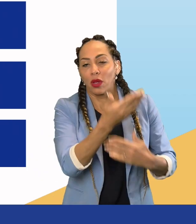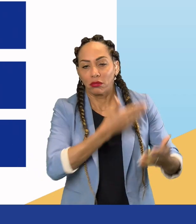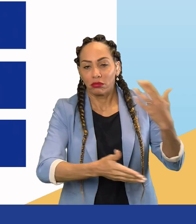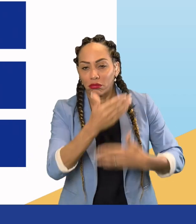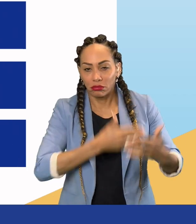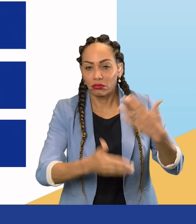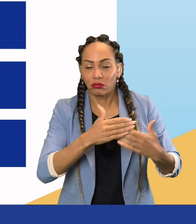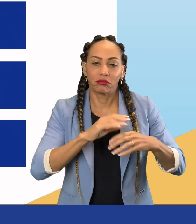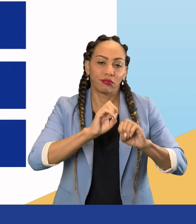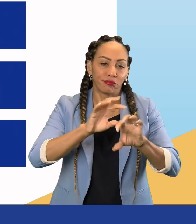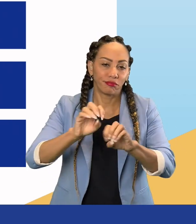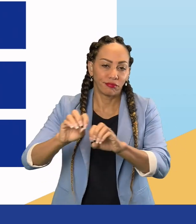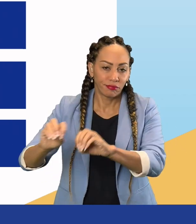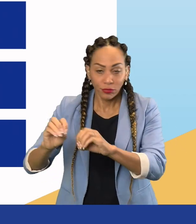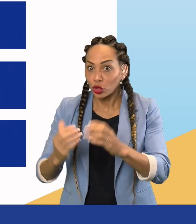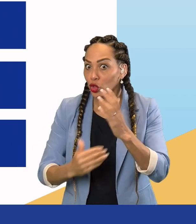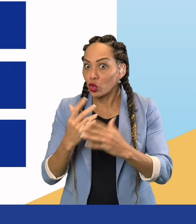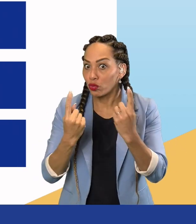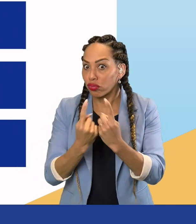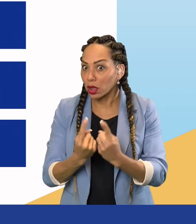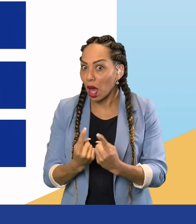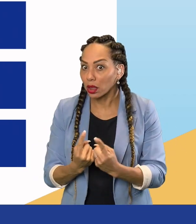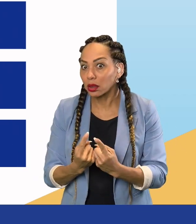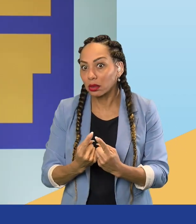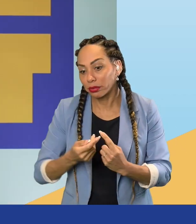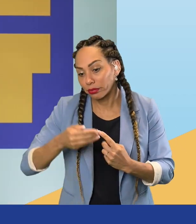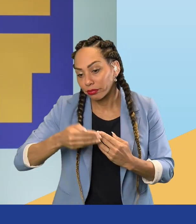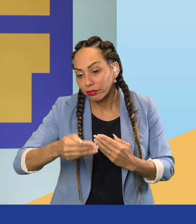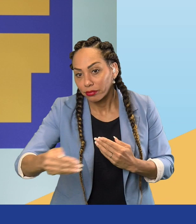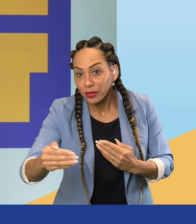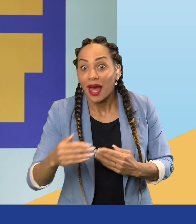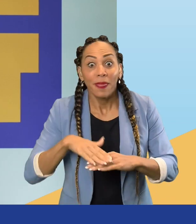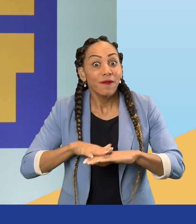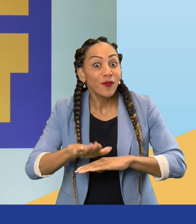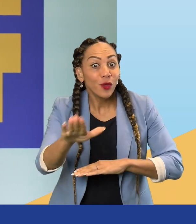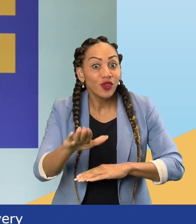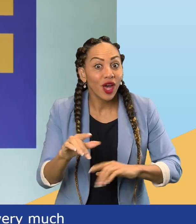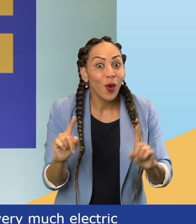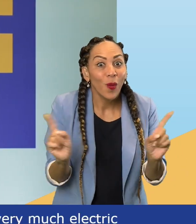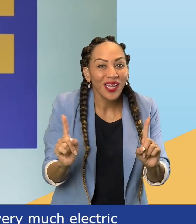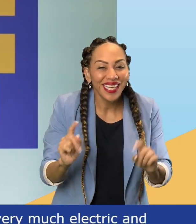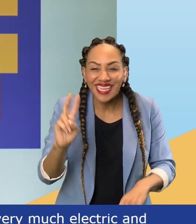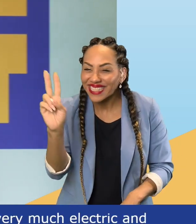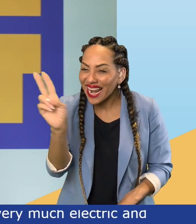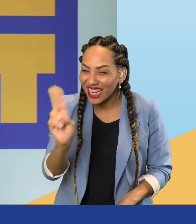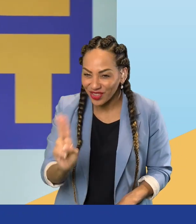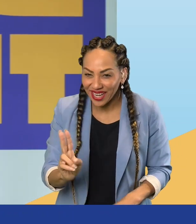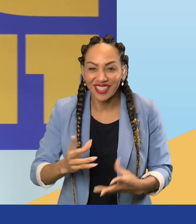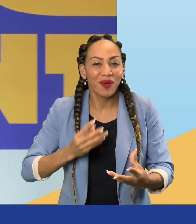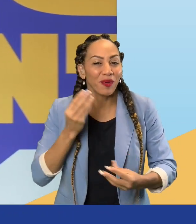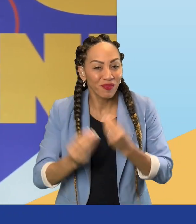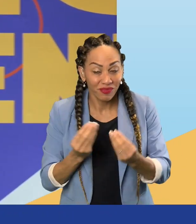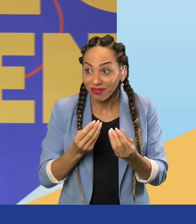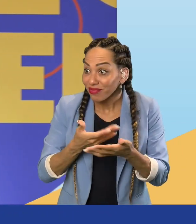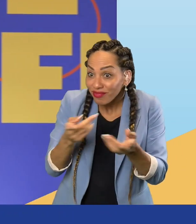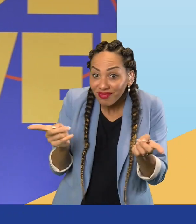and the future is very, very much electric, and why that might be. Hopefully I'll answer any questions you might have at the end as well. So let's jump